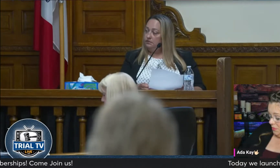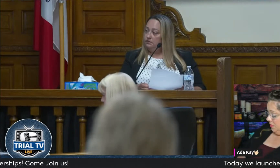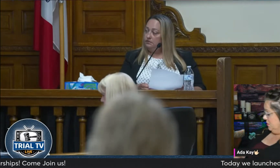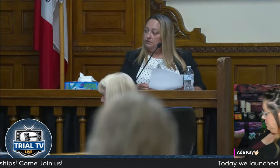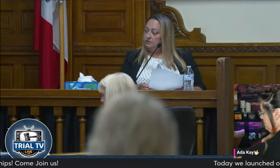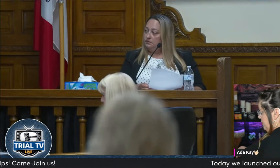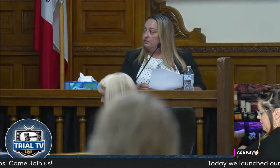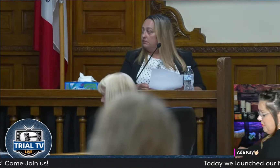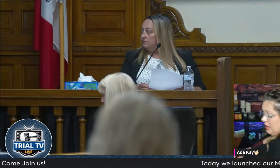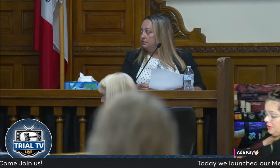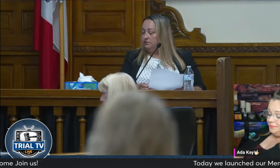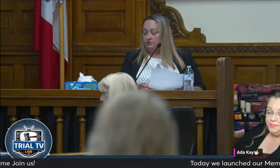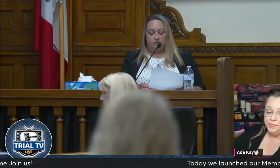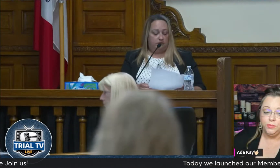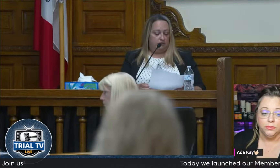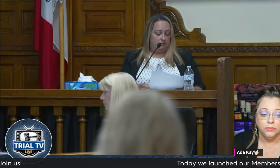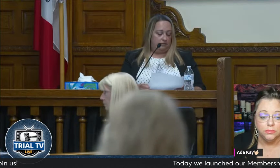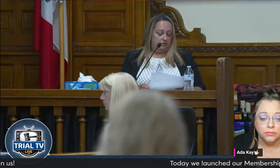Let's talk about